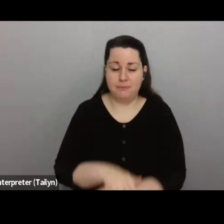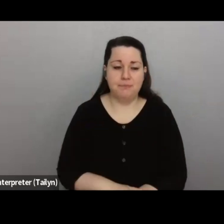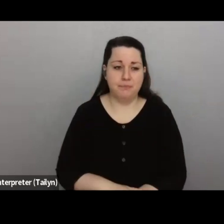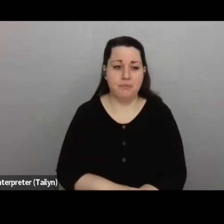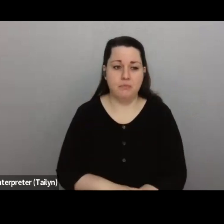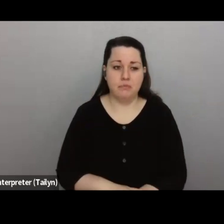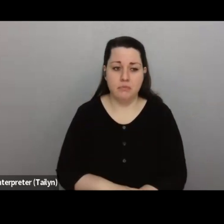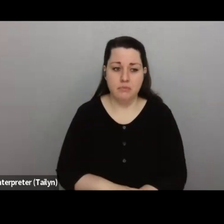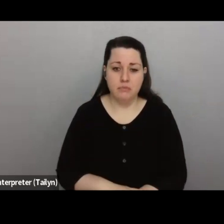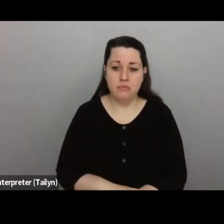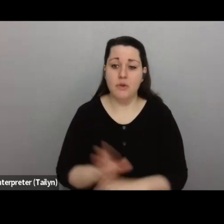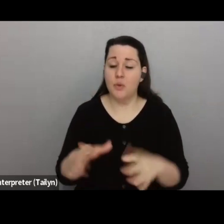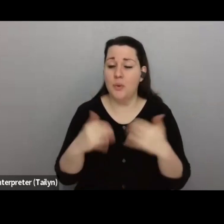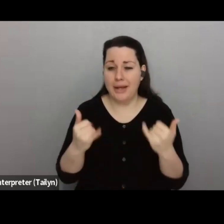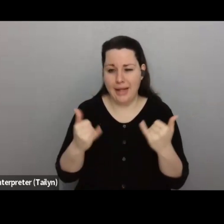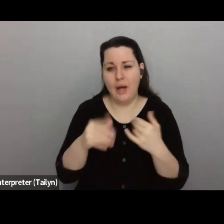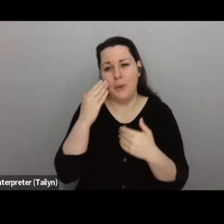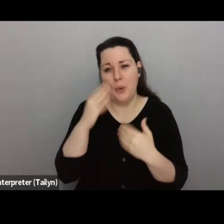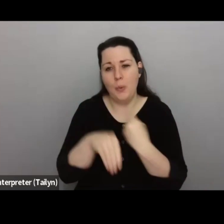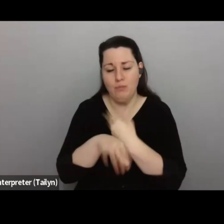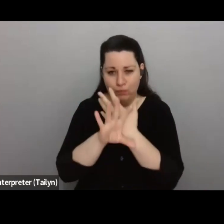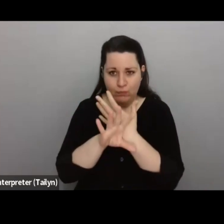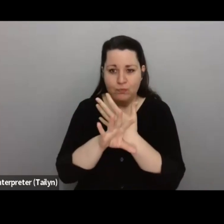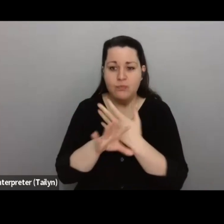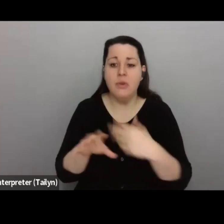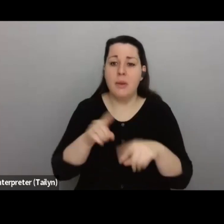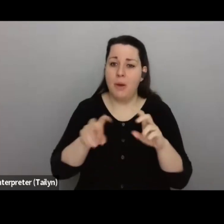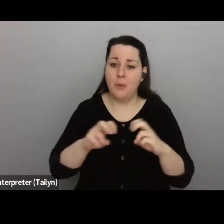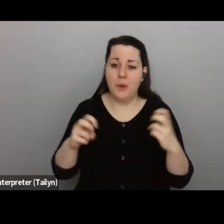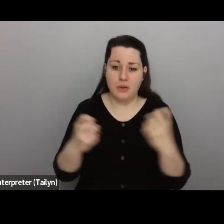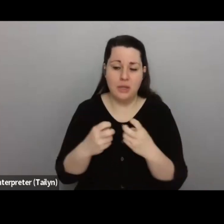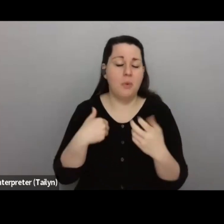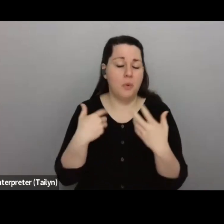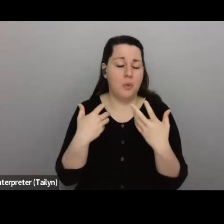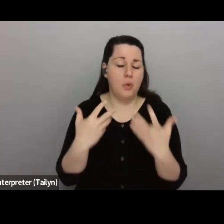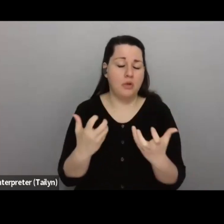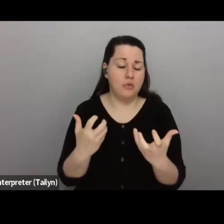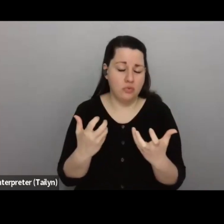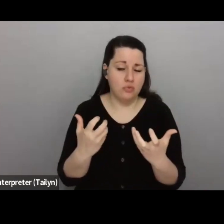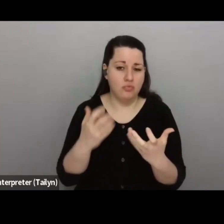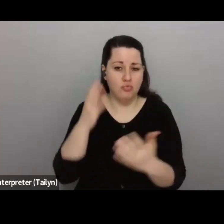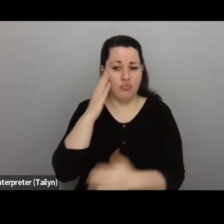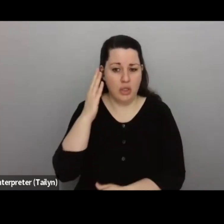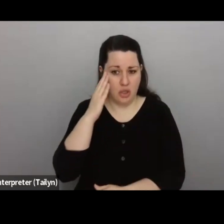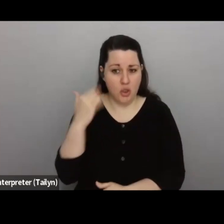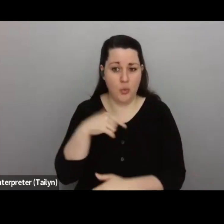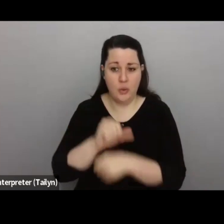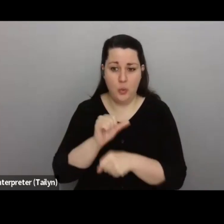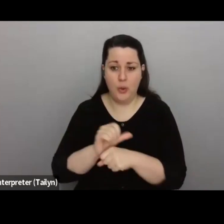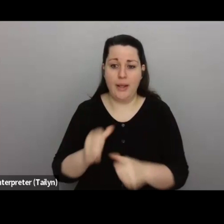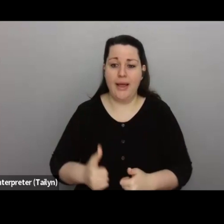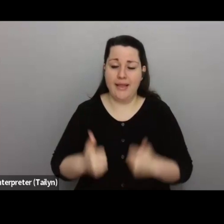Although we are currently meeting this morning again via Zoom, the Roundtable would like to acknowledge that we work and live